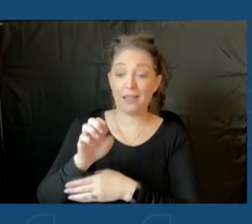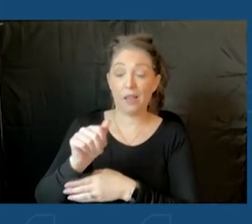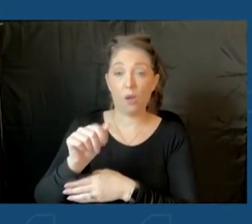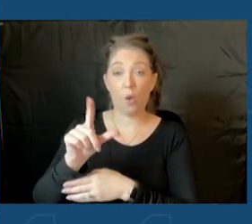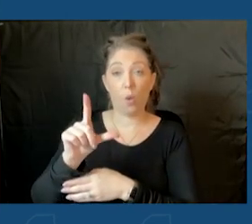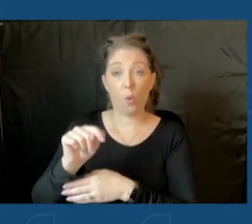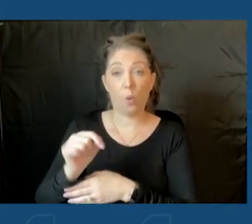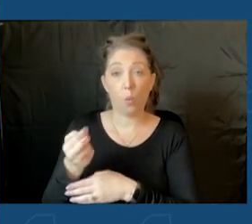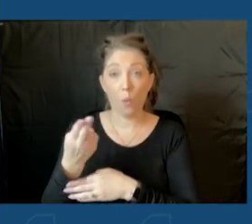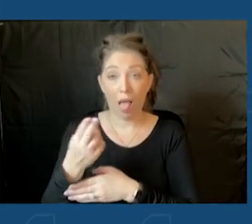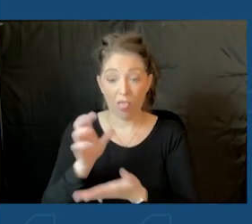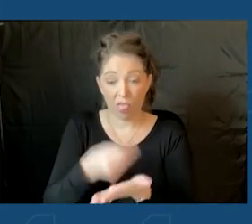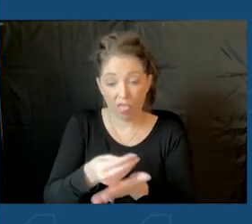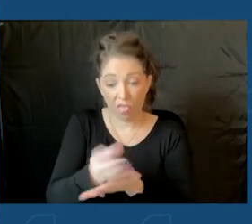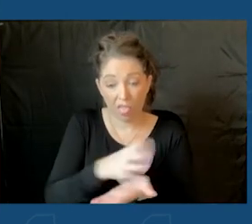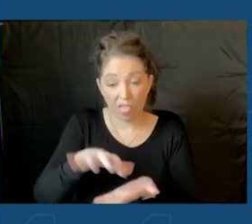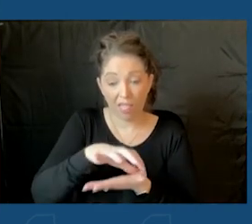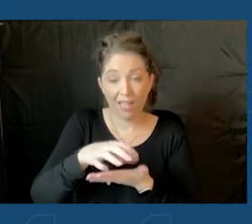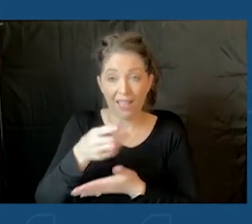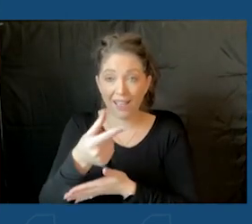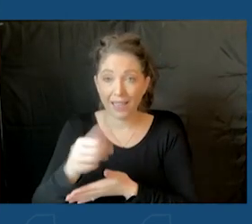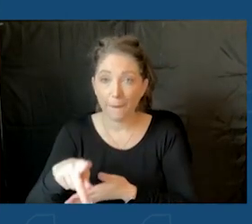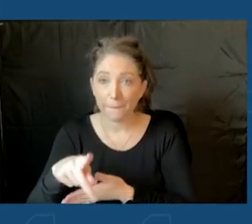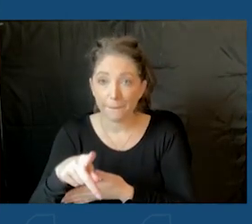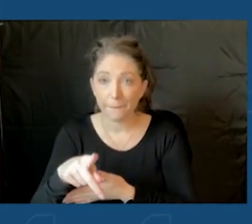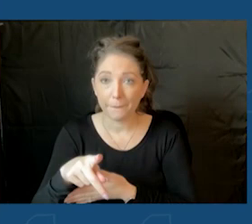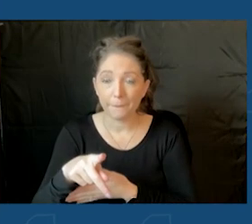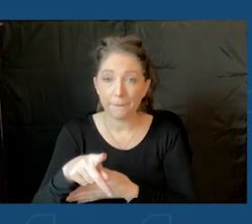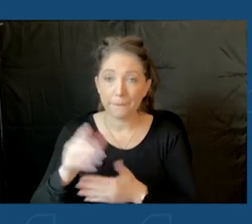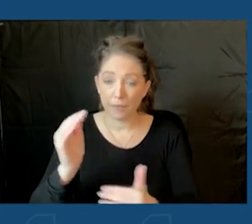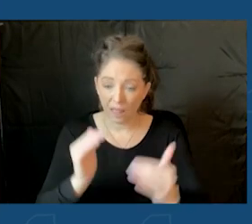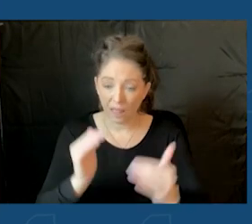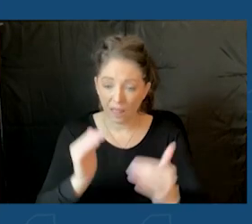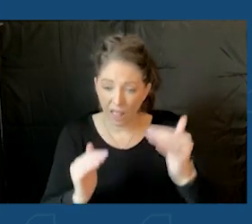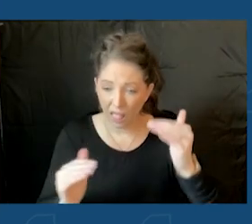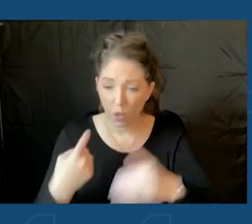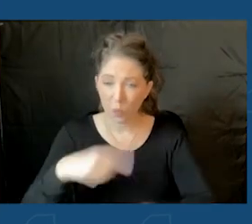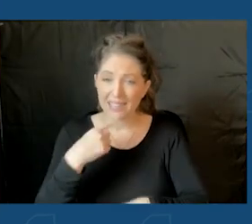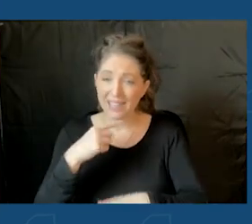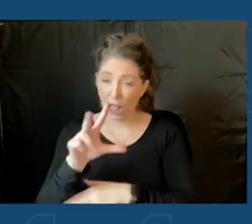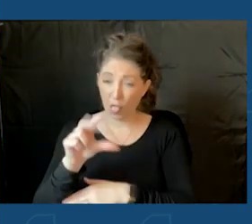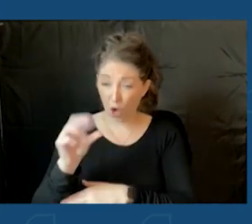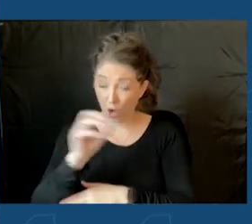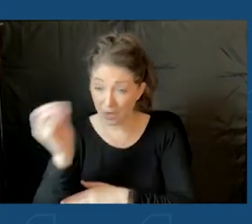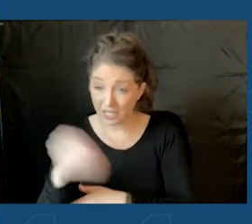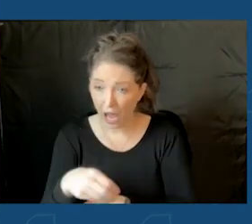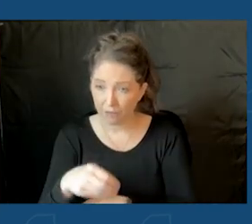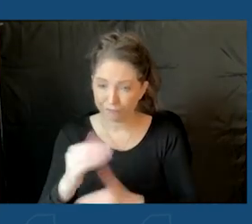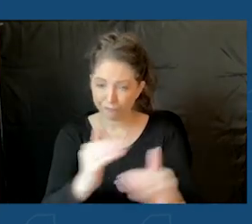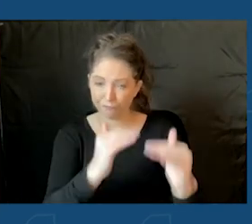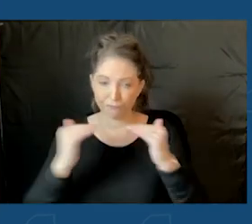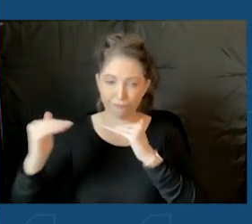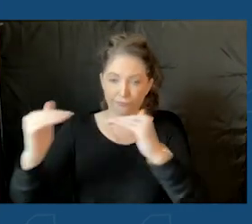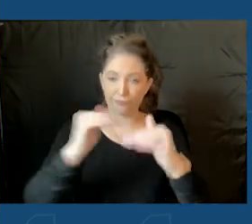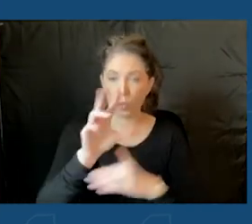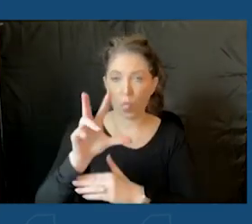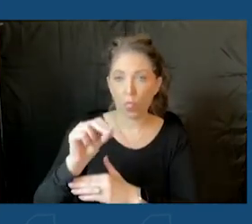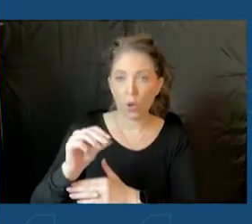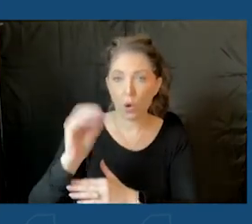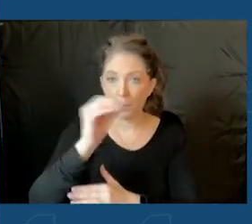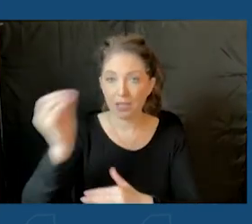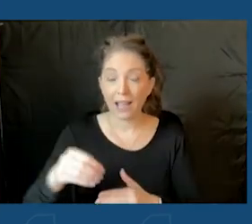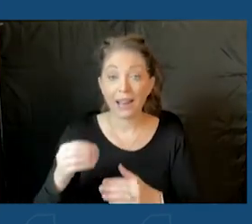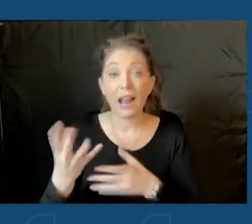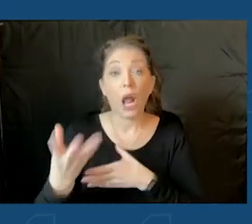30%, it was 30% all the way around, including an equity ownership